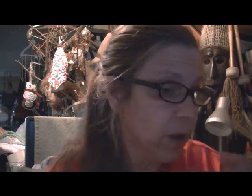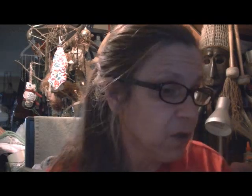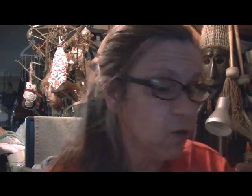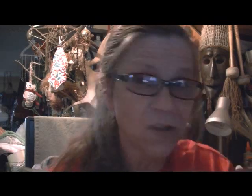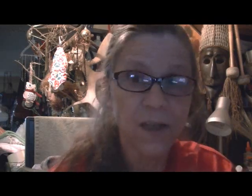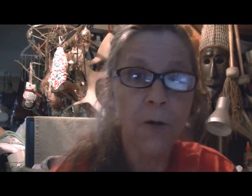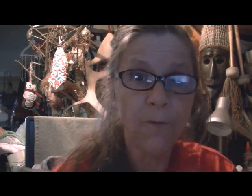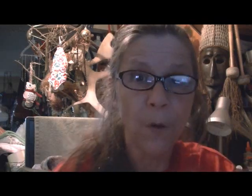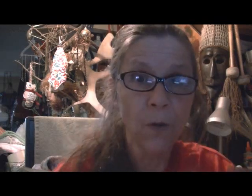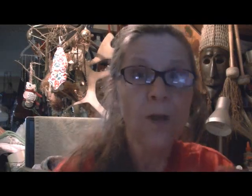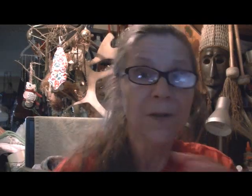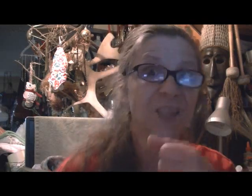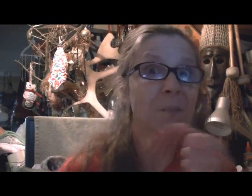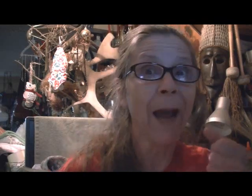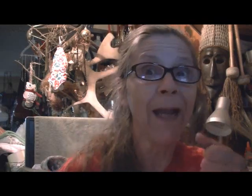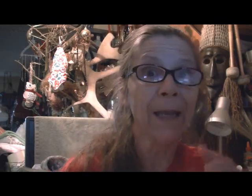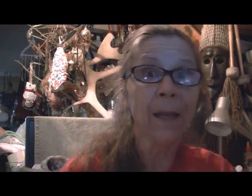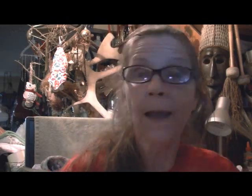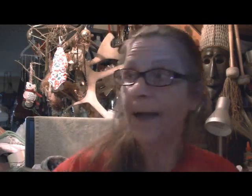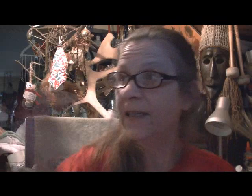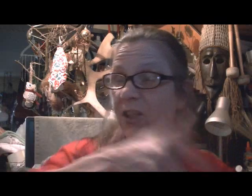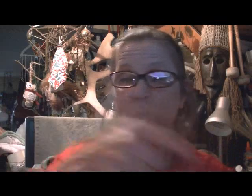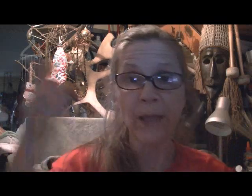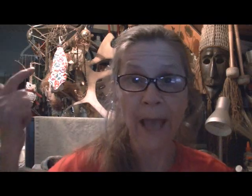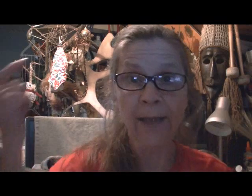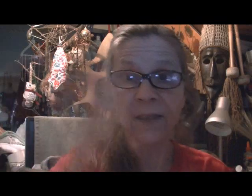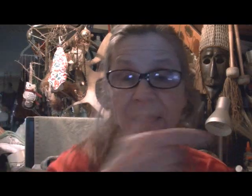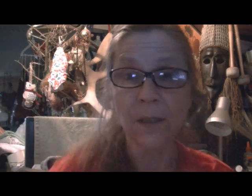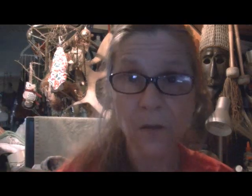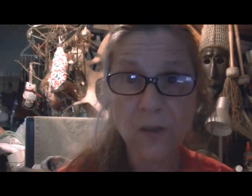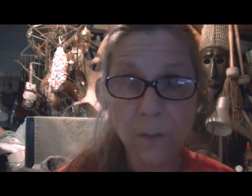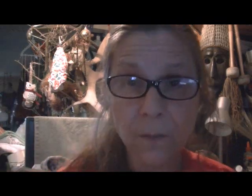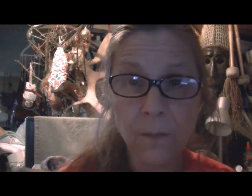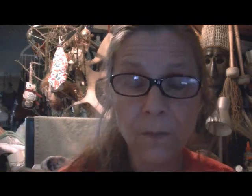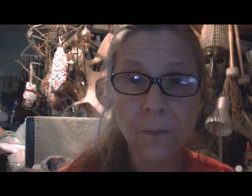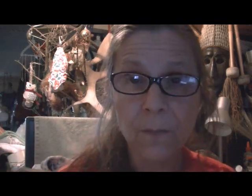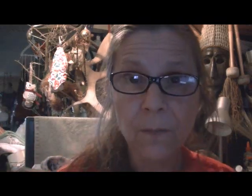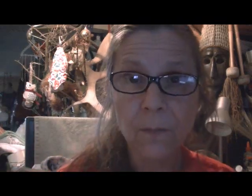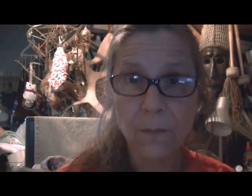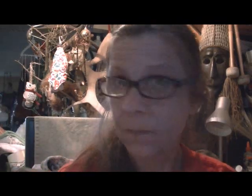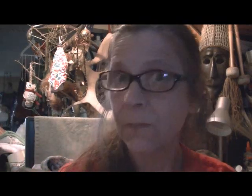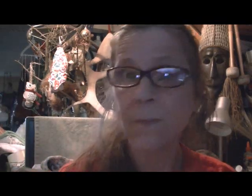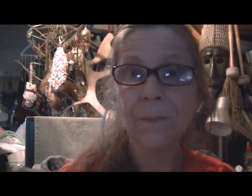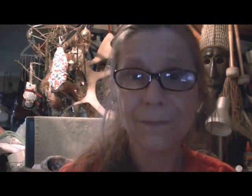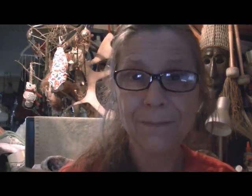stairs looking into a cell phone, smiling as he's doing hand signals.